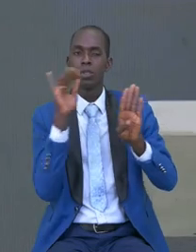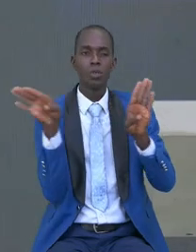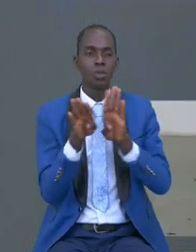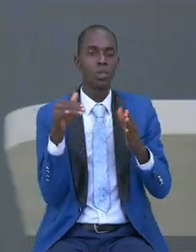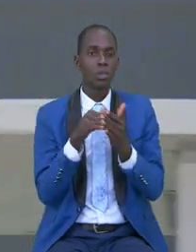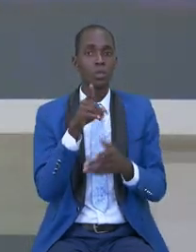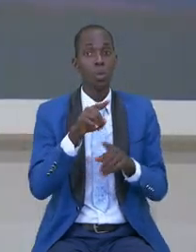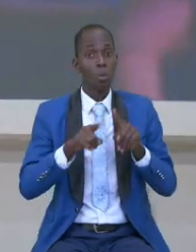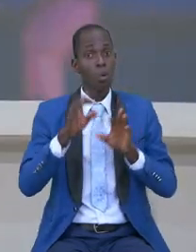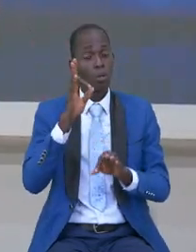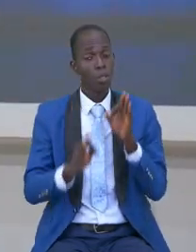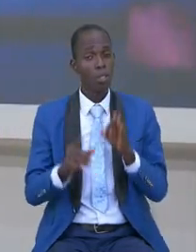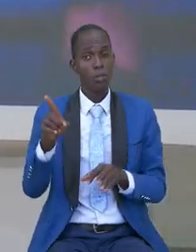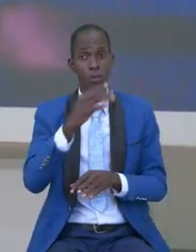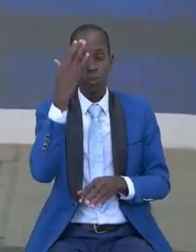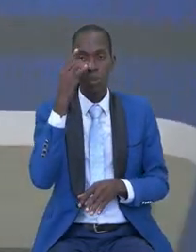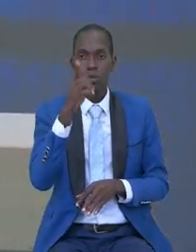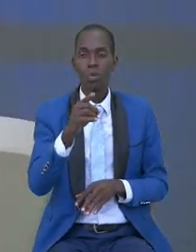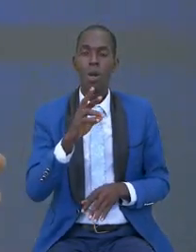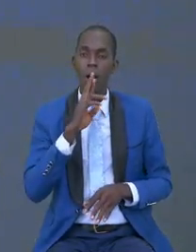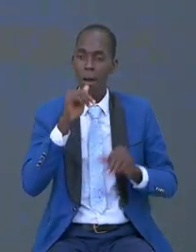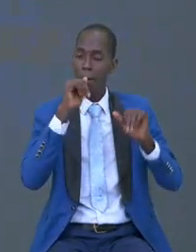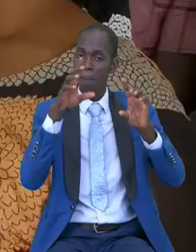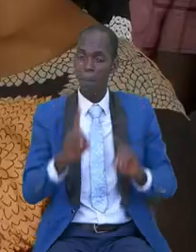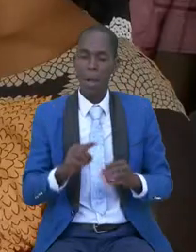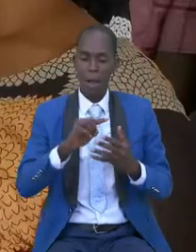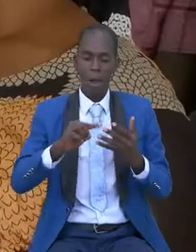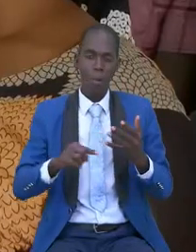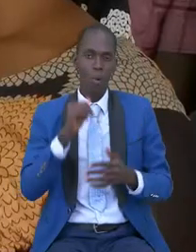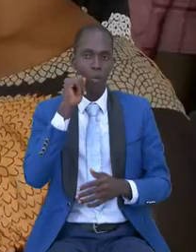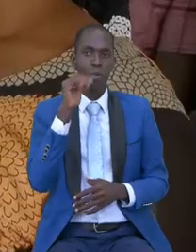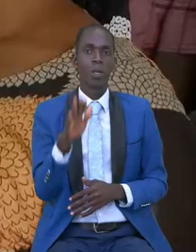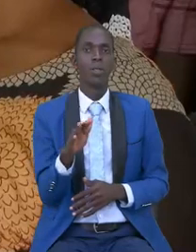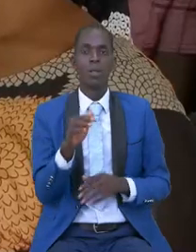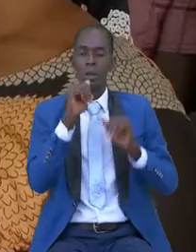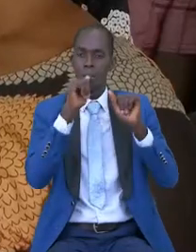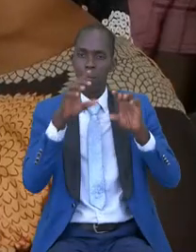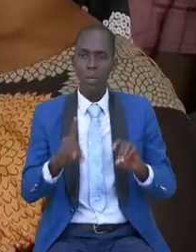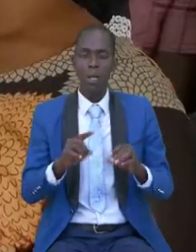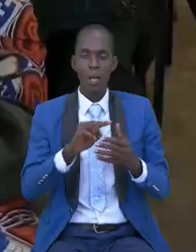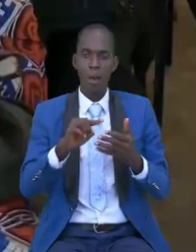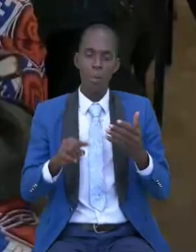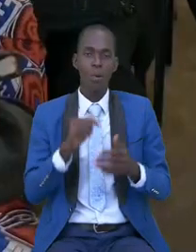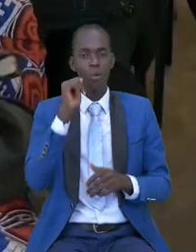that thou art blessed among women. Blessed among